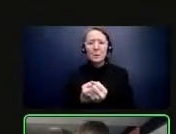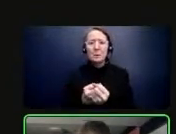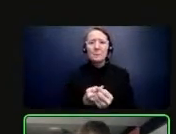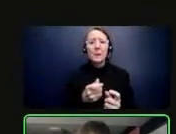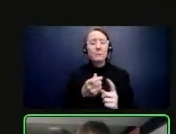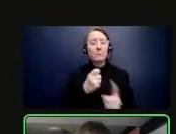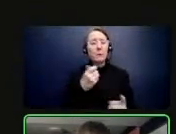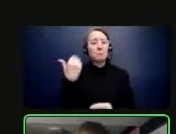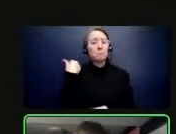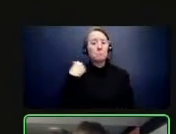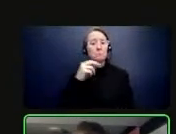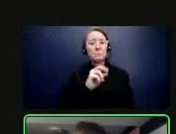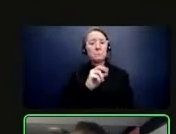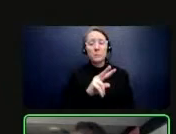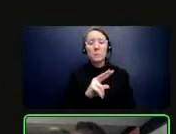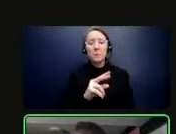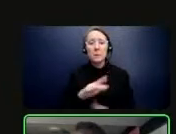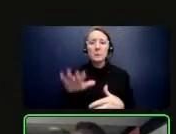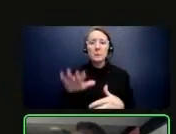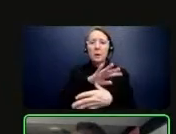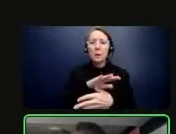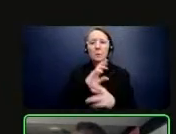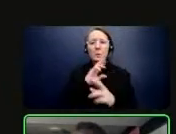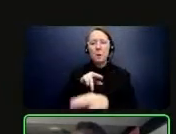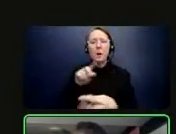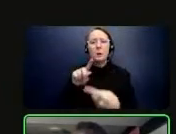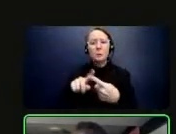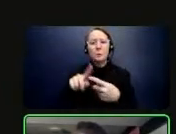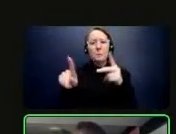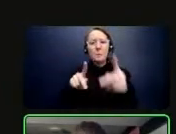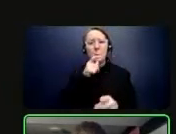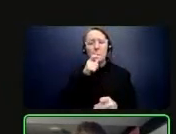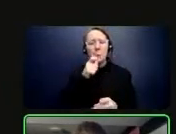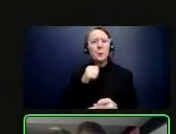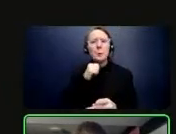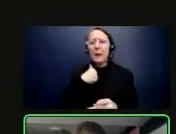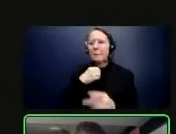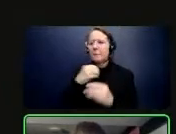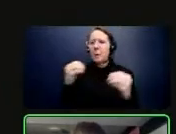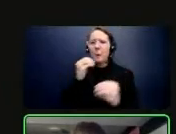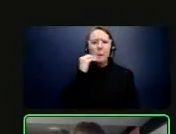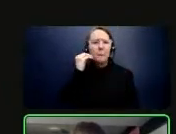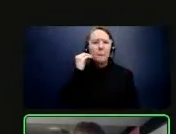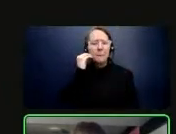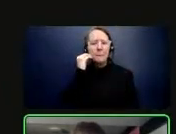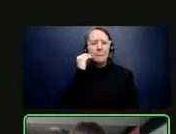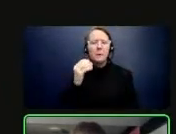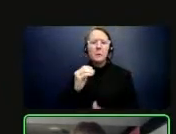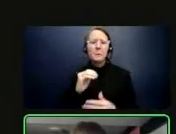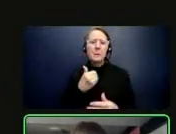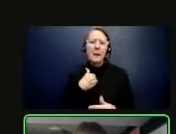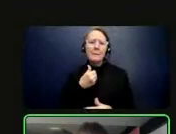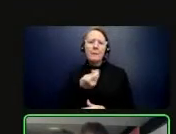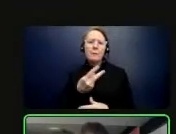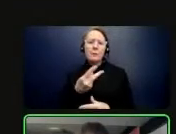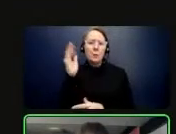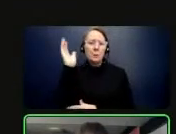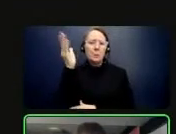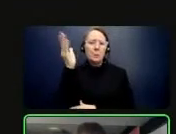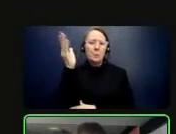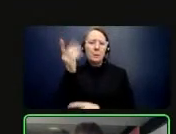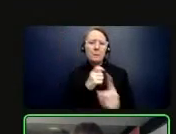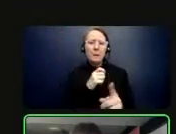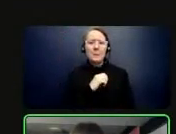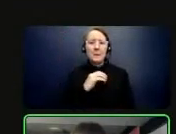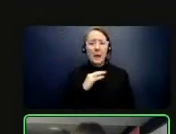priority was responding to our sheltering crisis. So we'll have a couple of presentations from staff to get centered